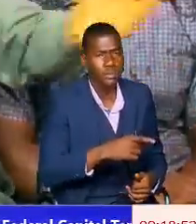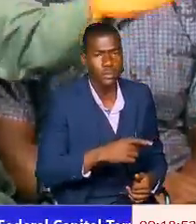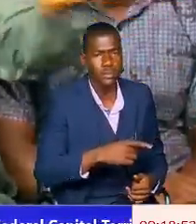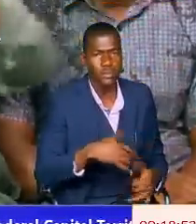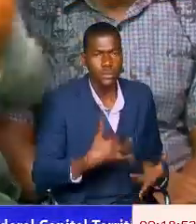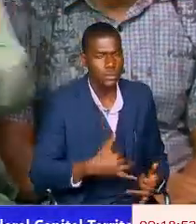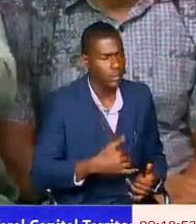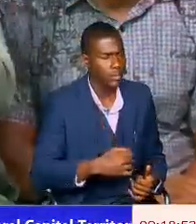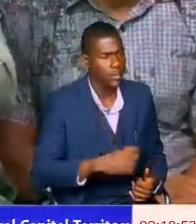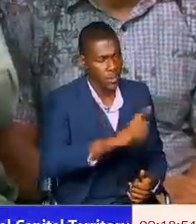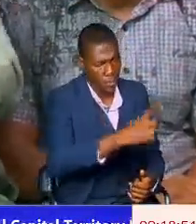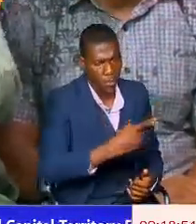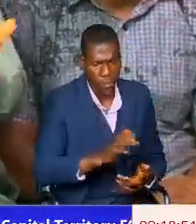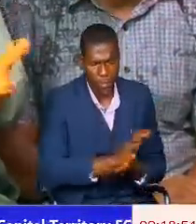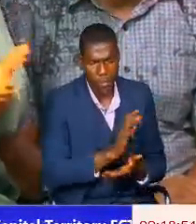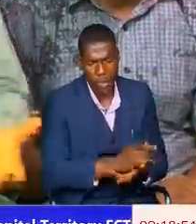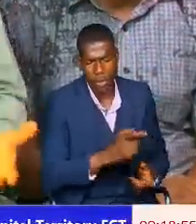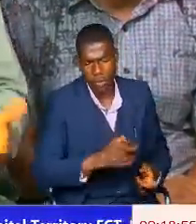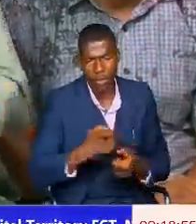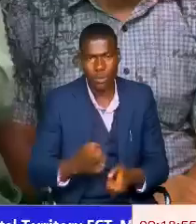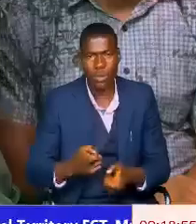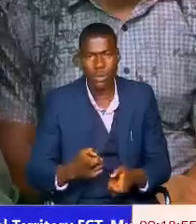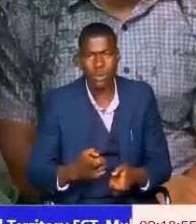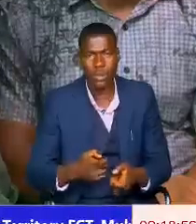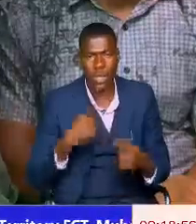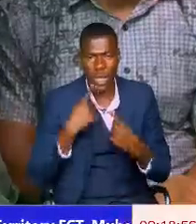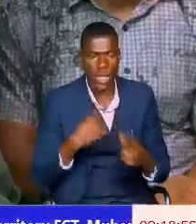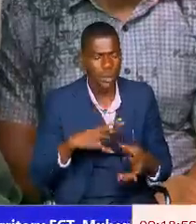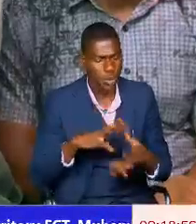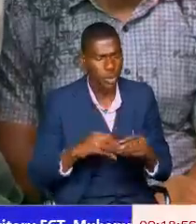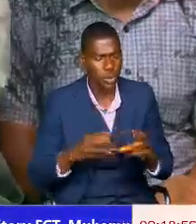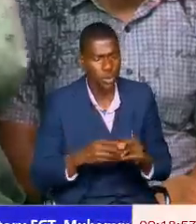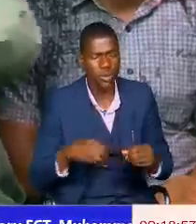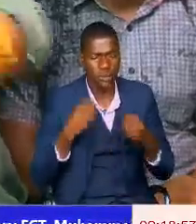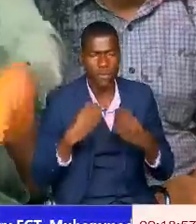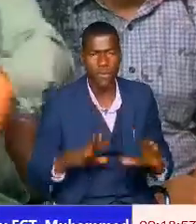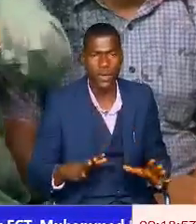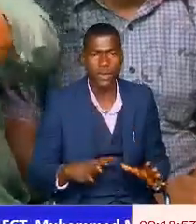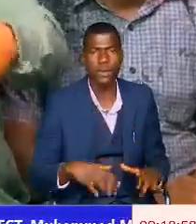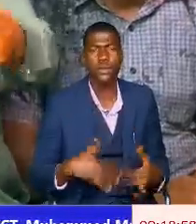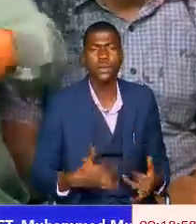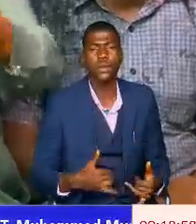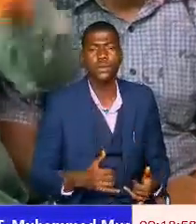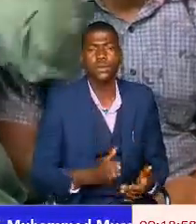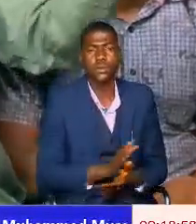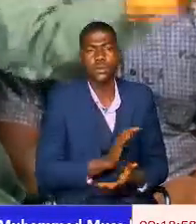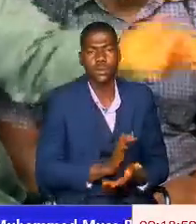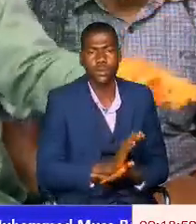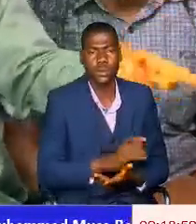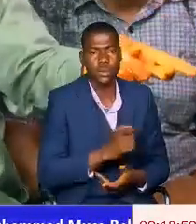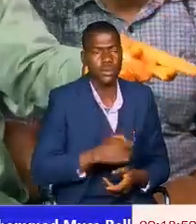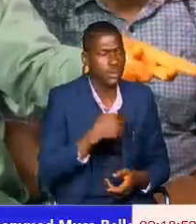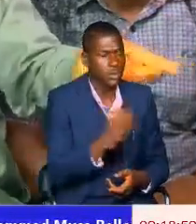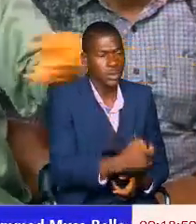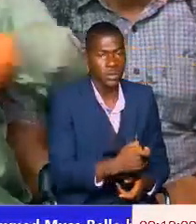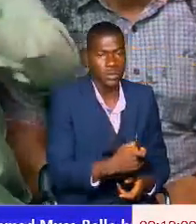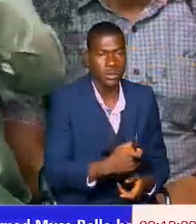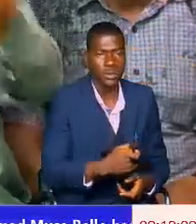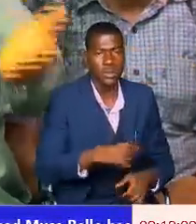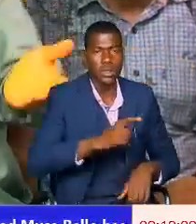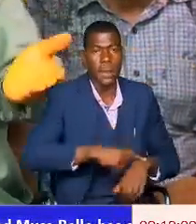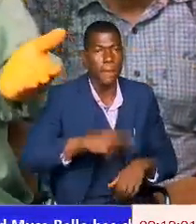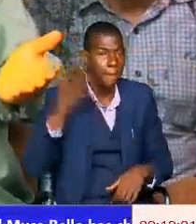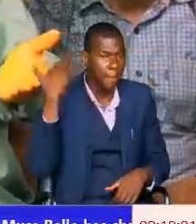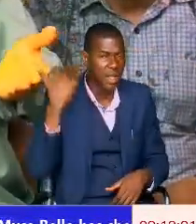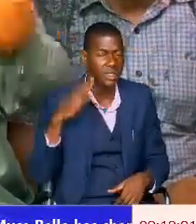all the departmental heads. When I come, give me, tell me what happened. They presented his paper at the twilight of the last board when they were